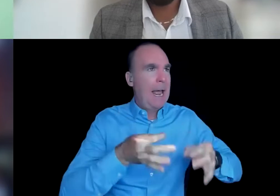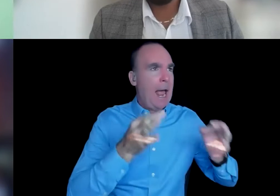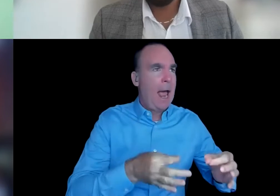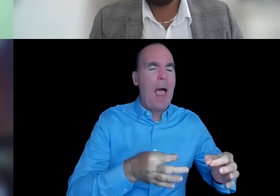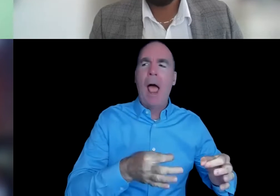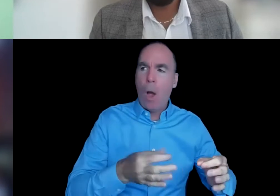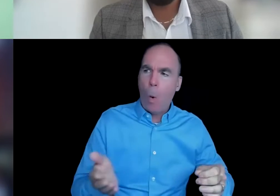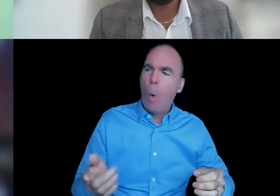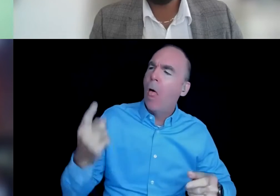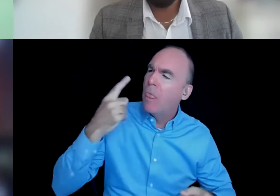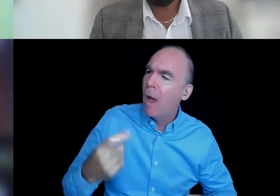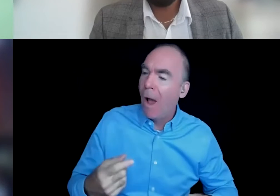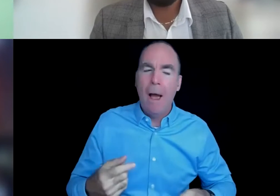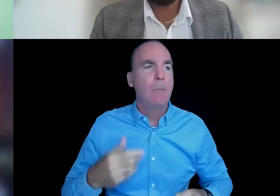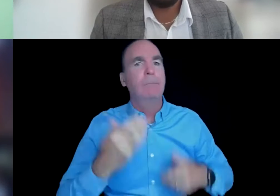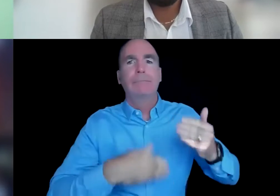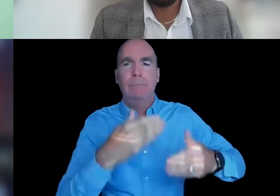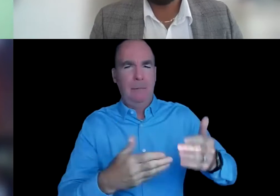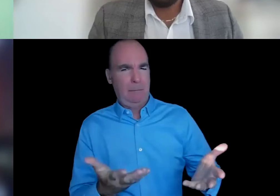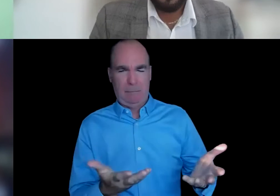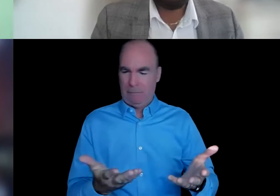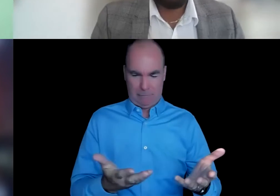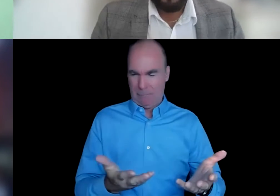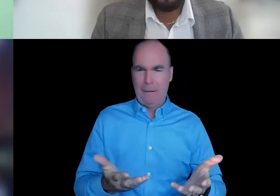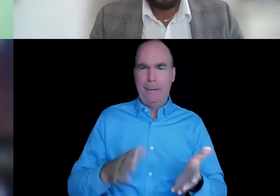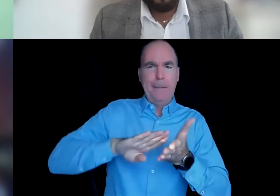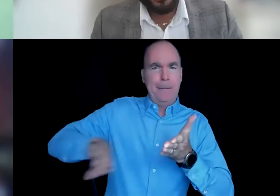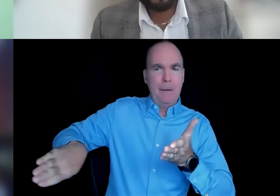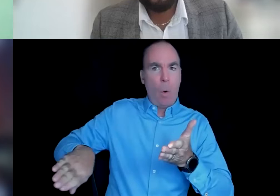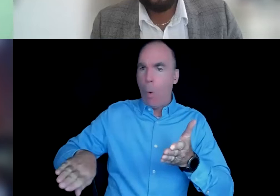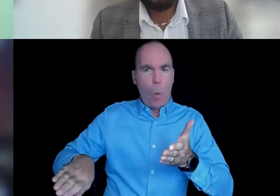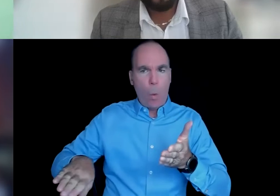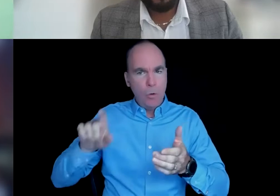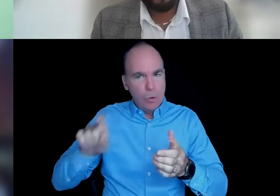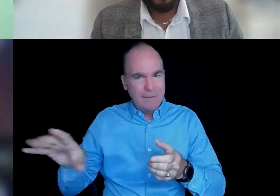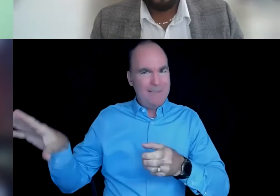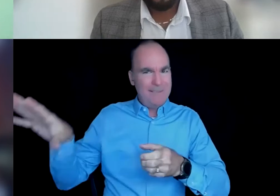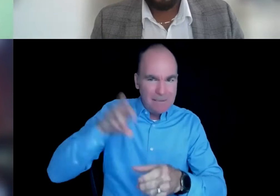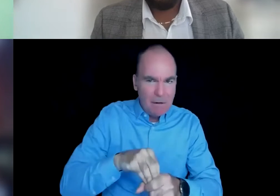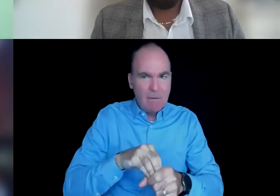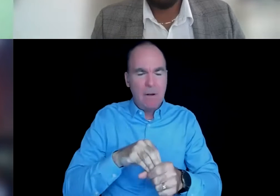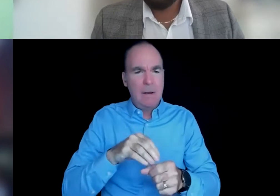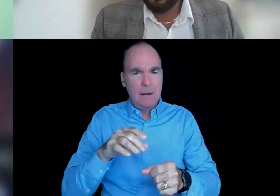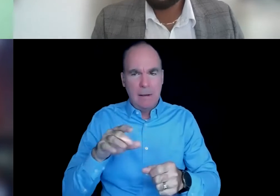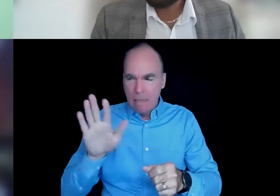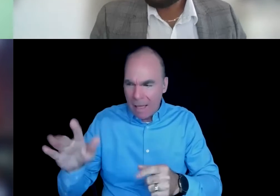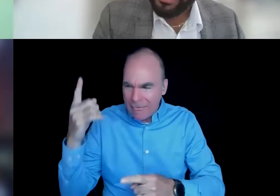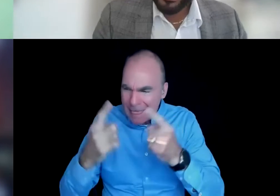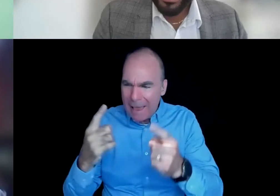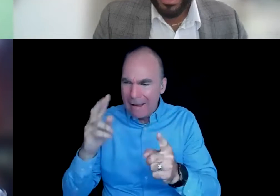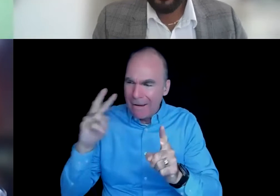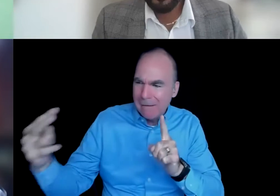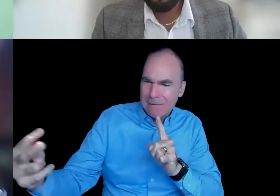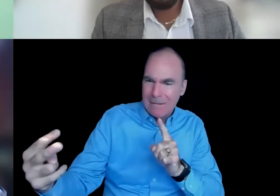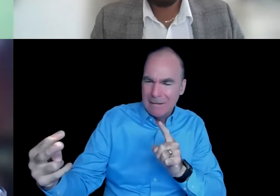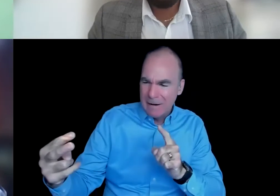say meaningfully engagement, I mean them being engaged in designing a program that impacts them, being involved in implementing